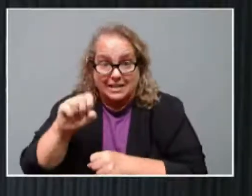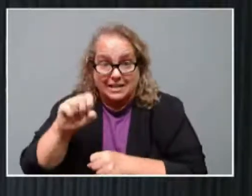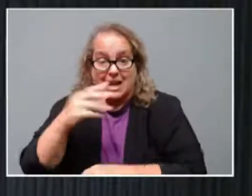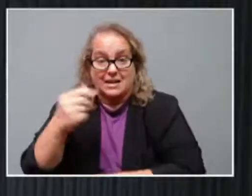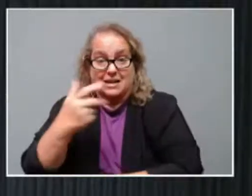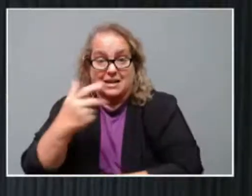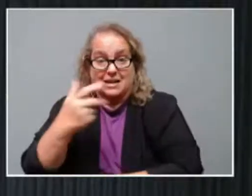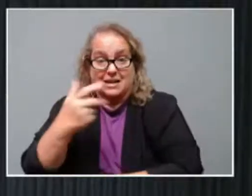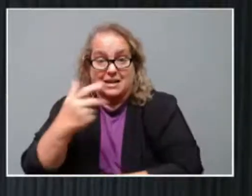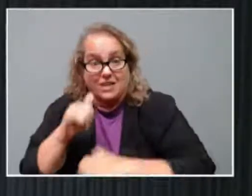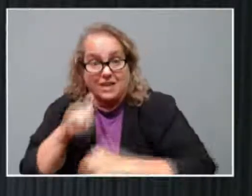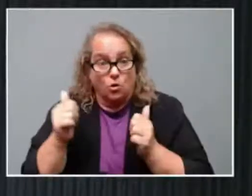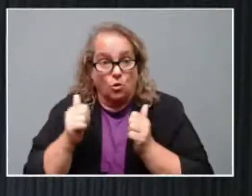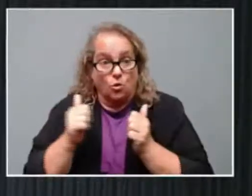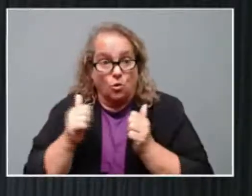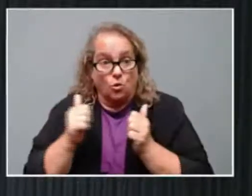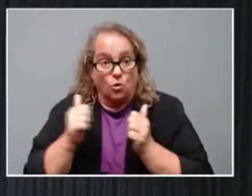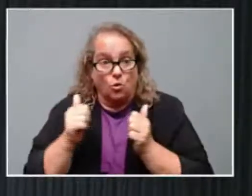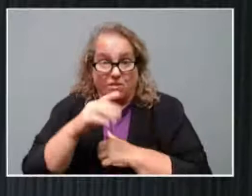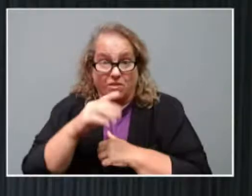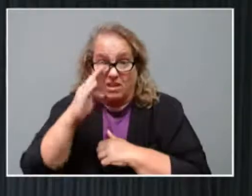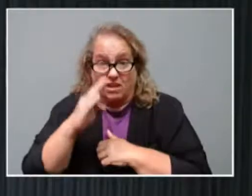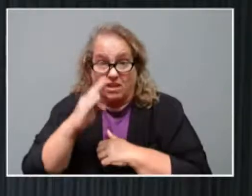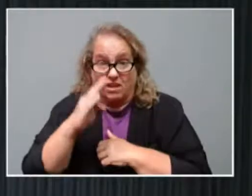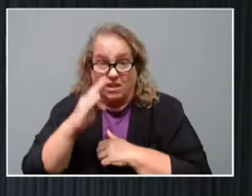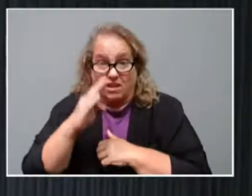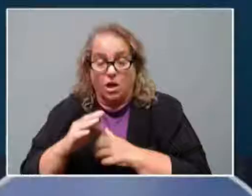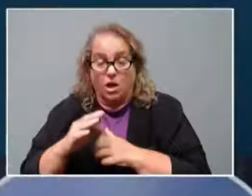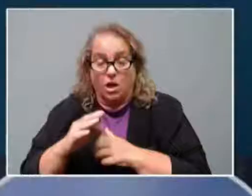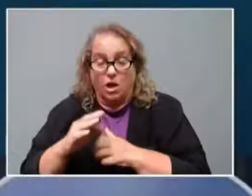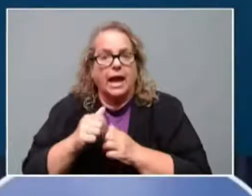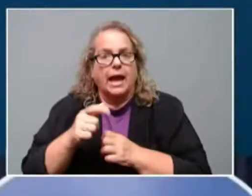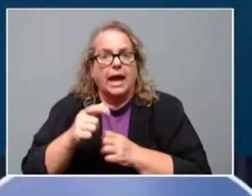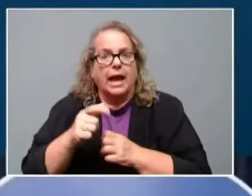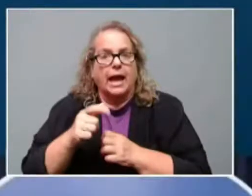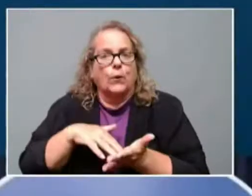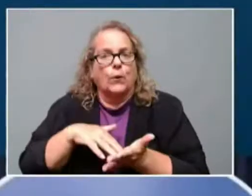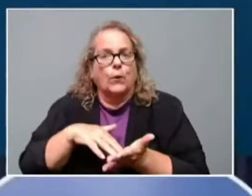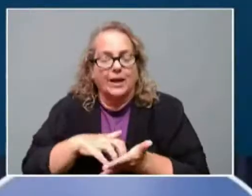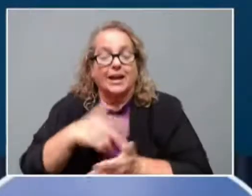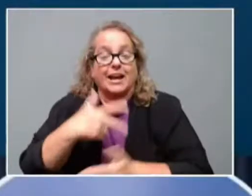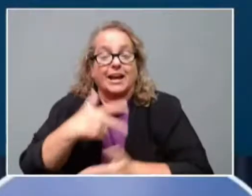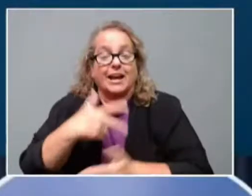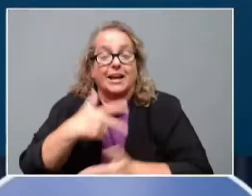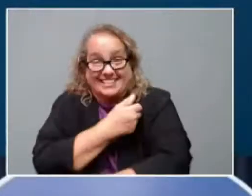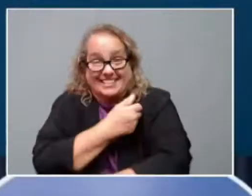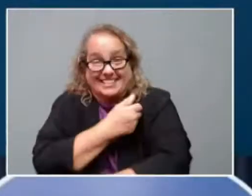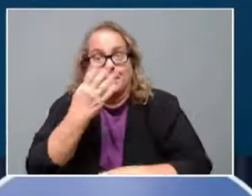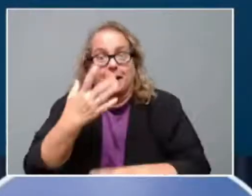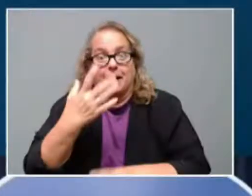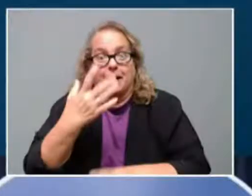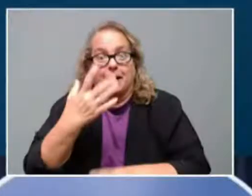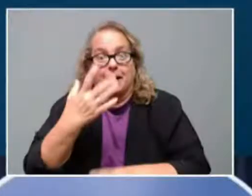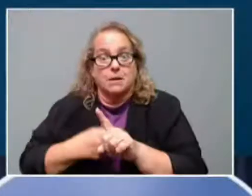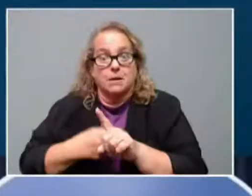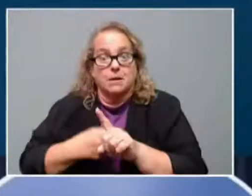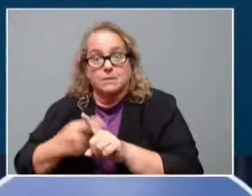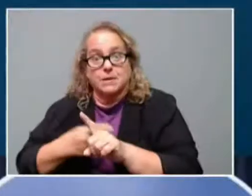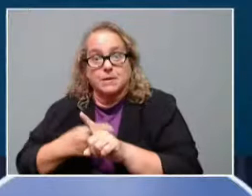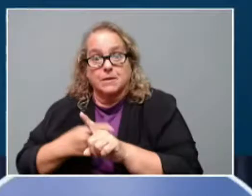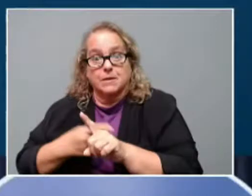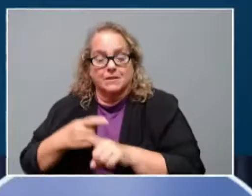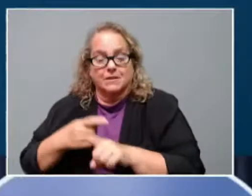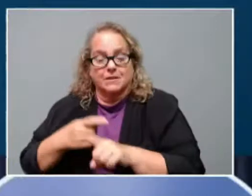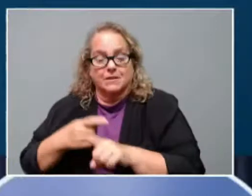the wane of immunity that happens slowly over time, the vaccinated versus unvaccinated has